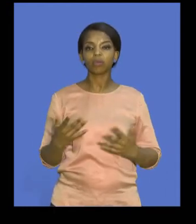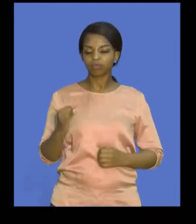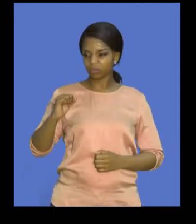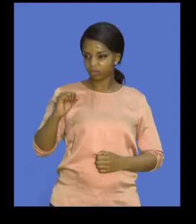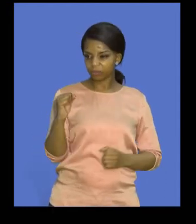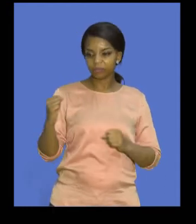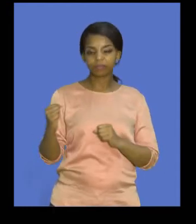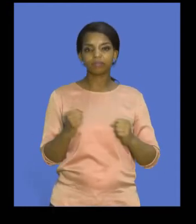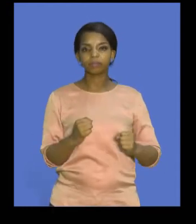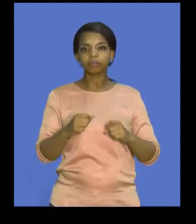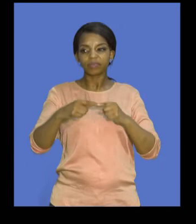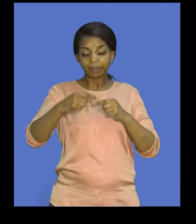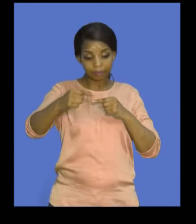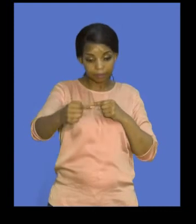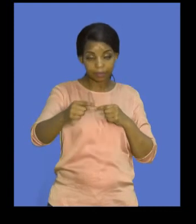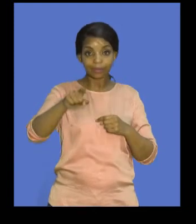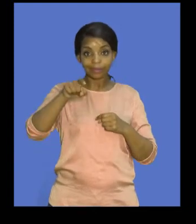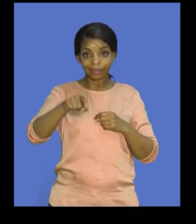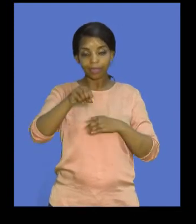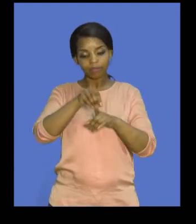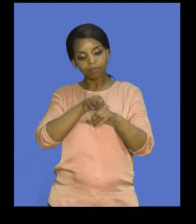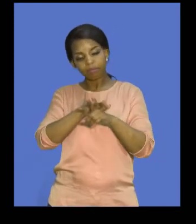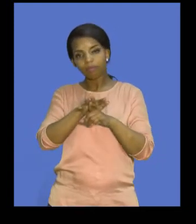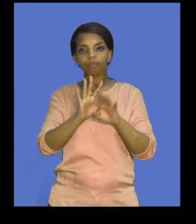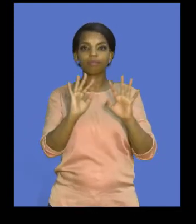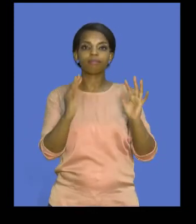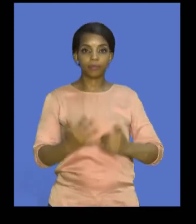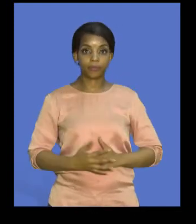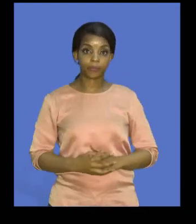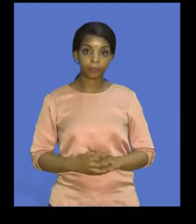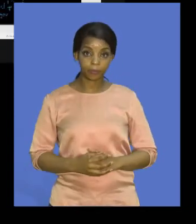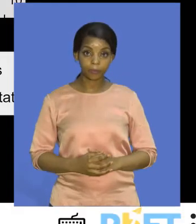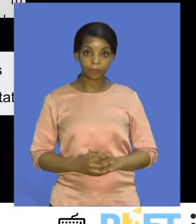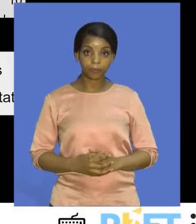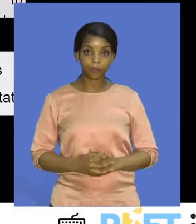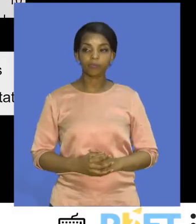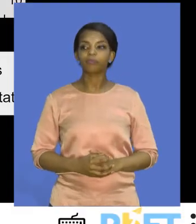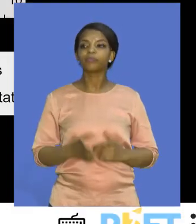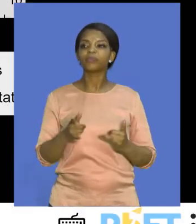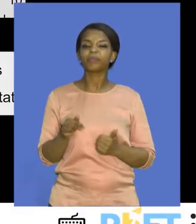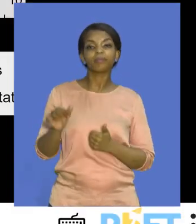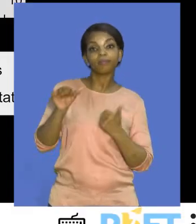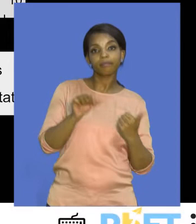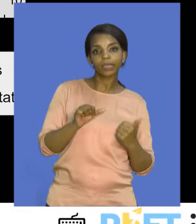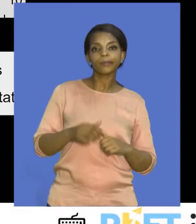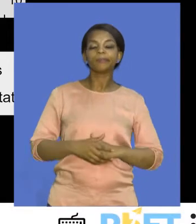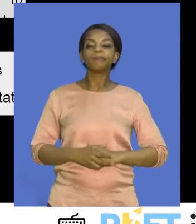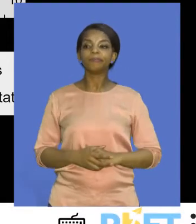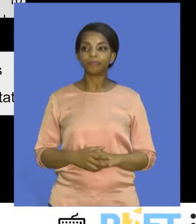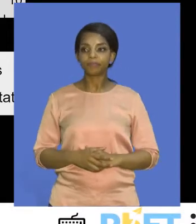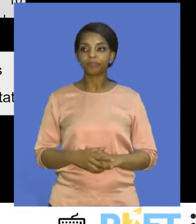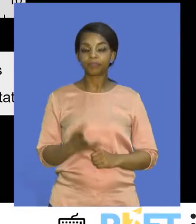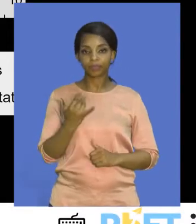the same, how does it affect the magnitude of the electrostatic force? So if we go back to our simulation, we'll make